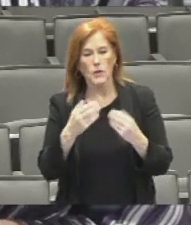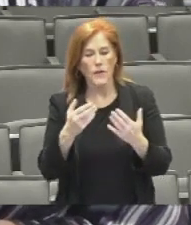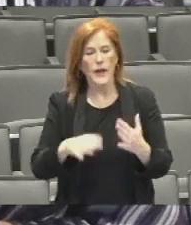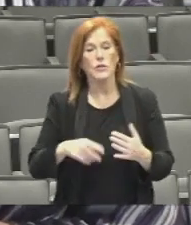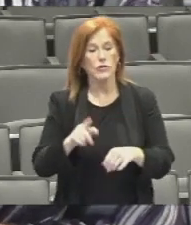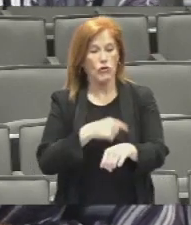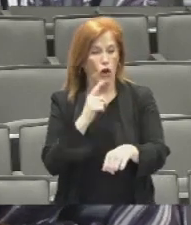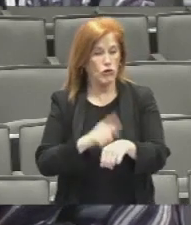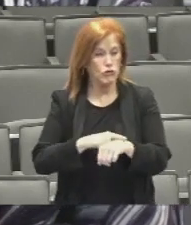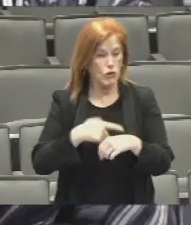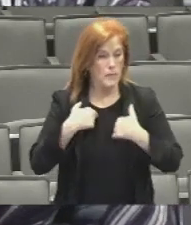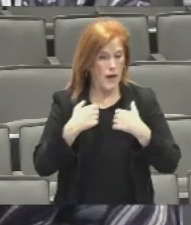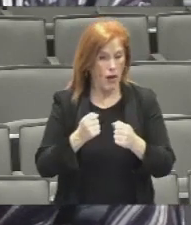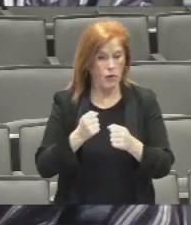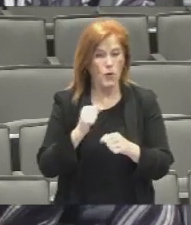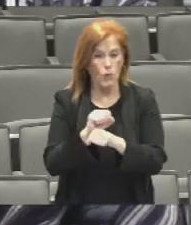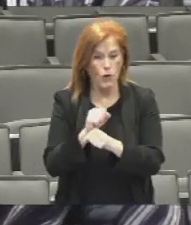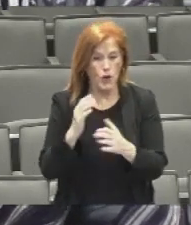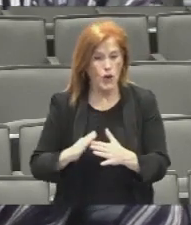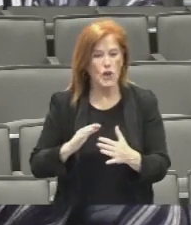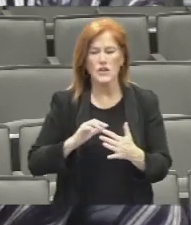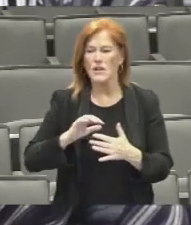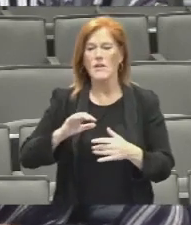long-term health community workers,